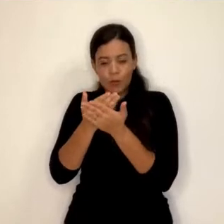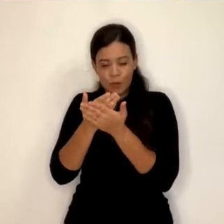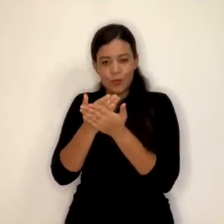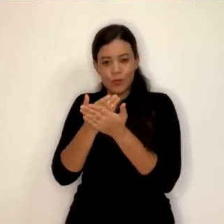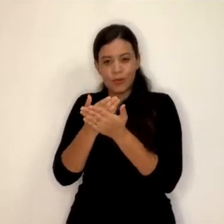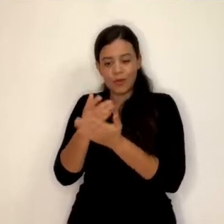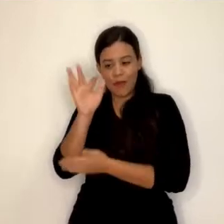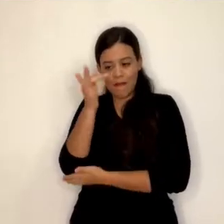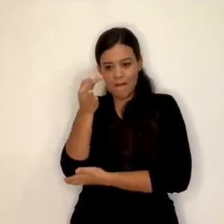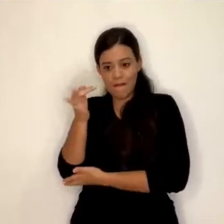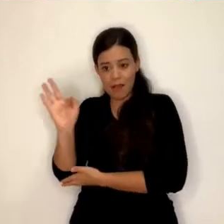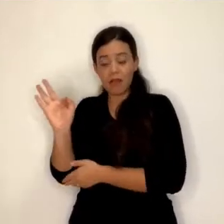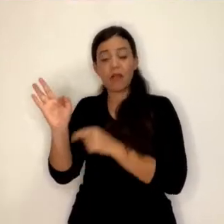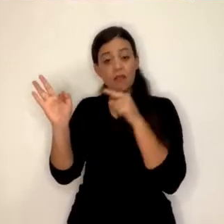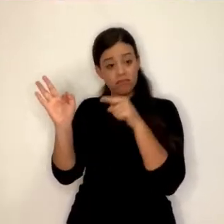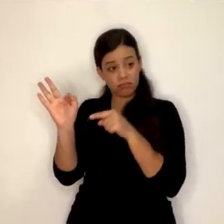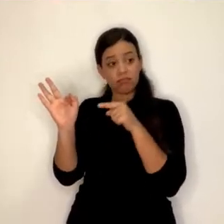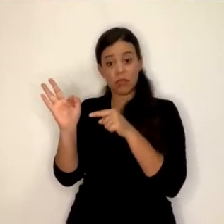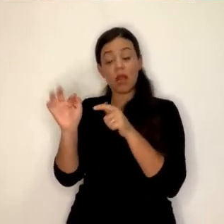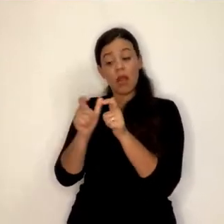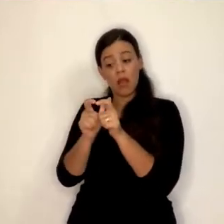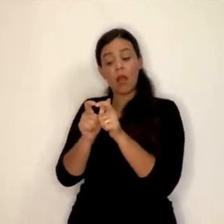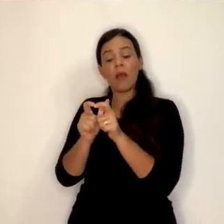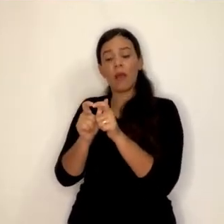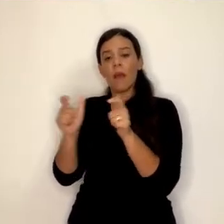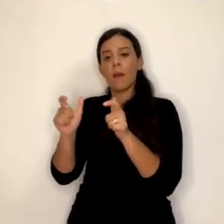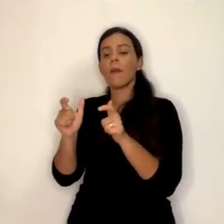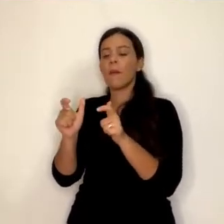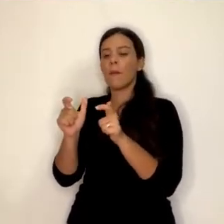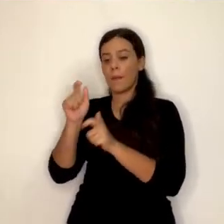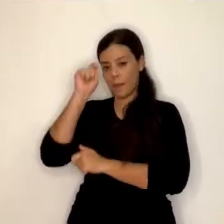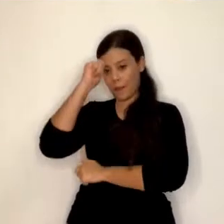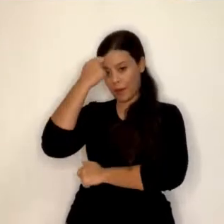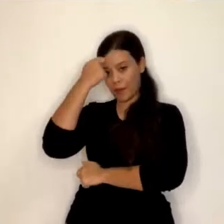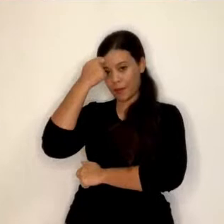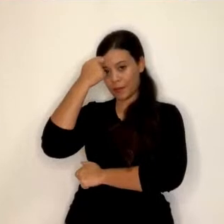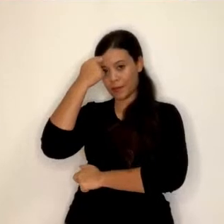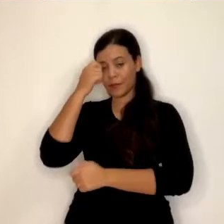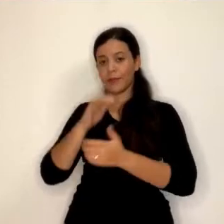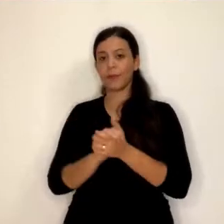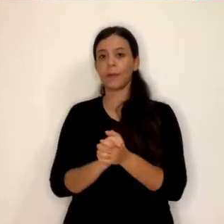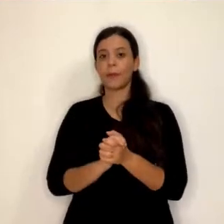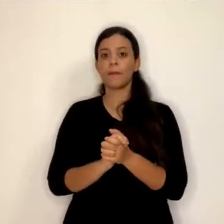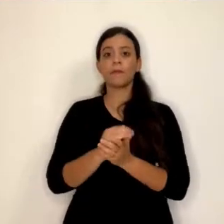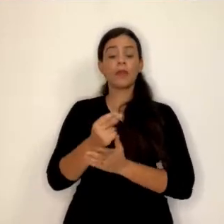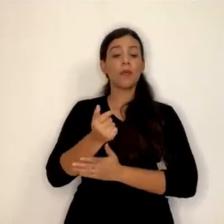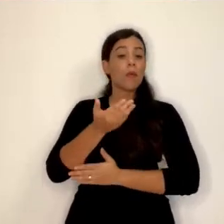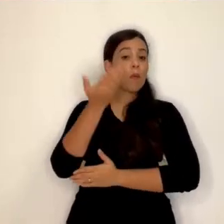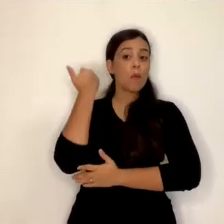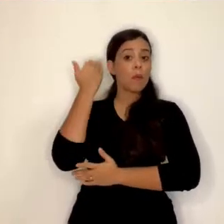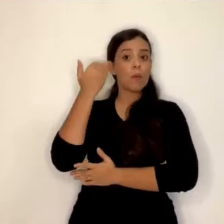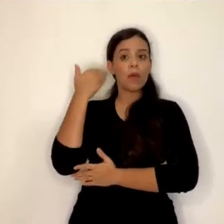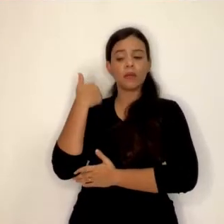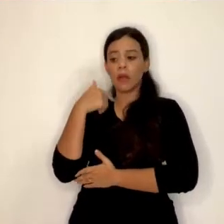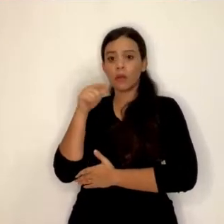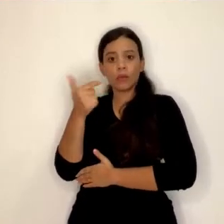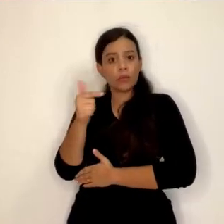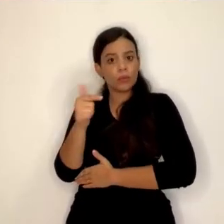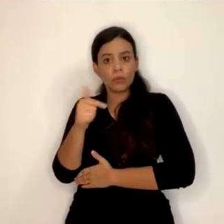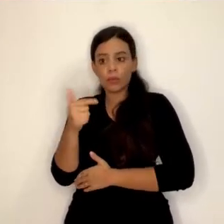these students are currently Black, and these numbers were frightening